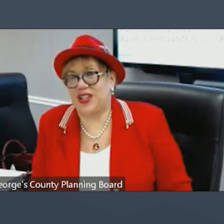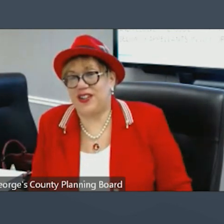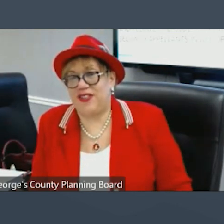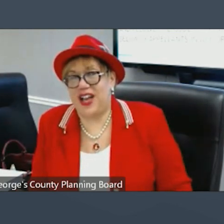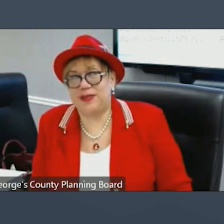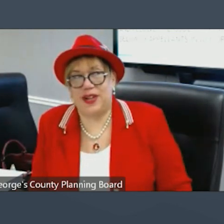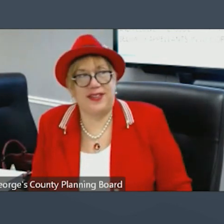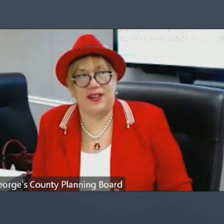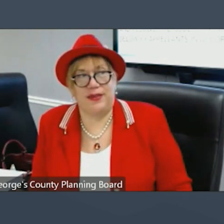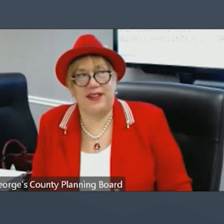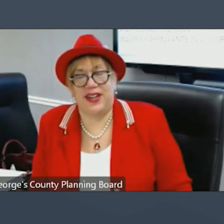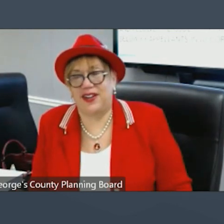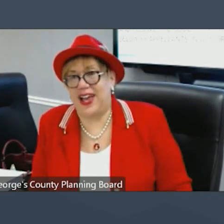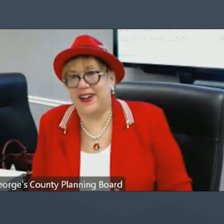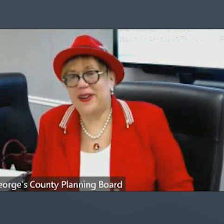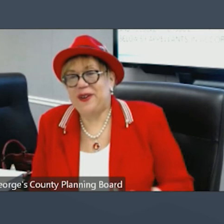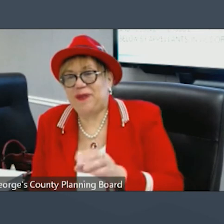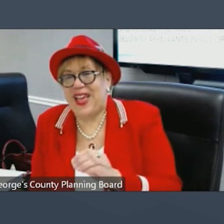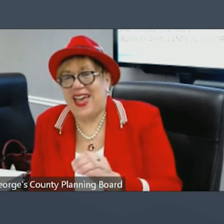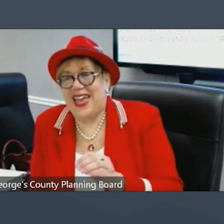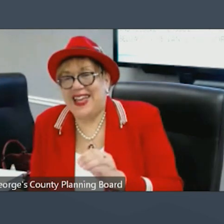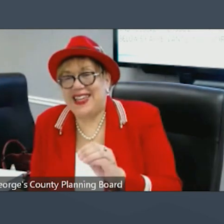was under advisement. I said, "Uh-oh, we're getting ready to go down,"